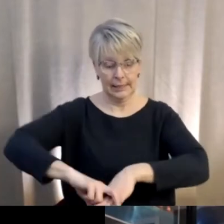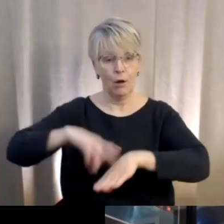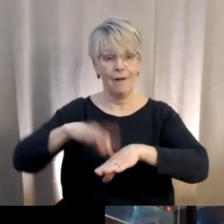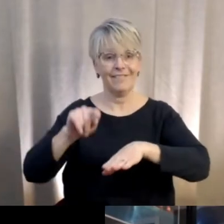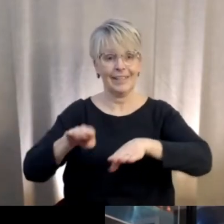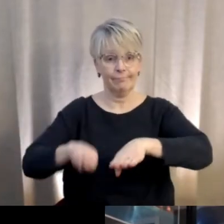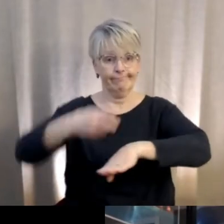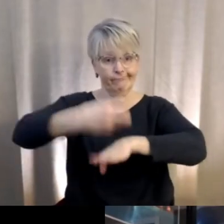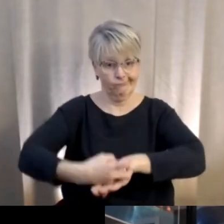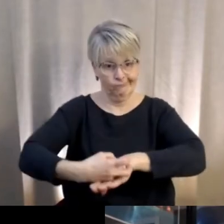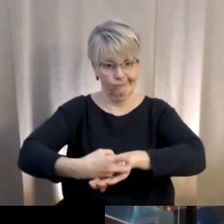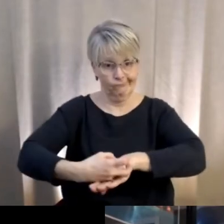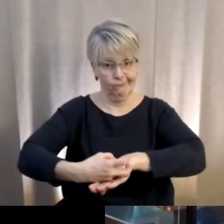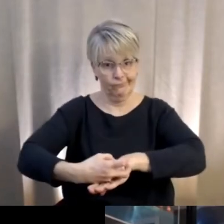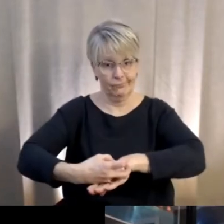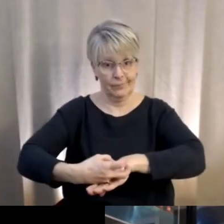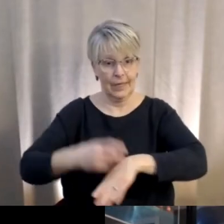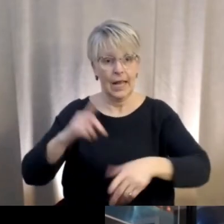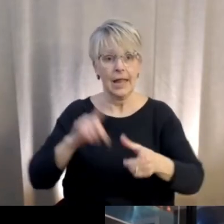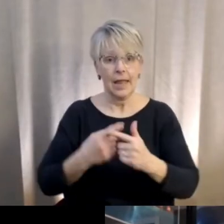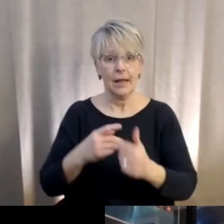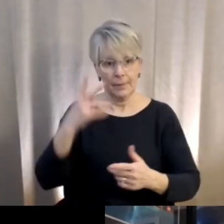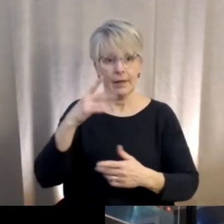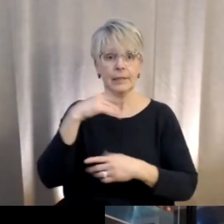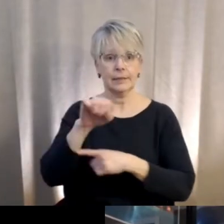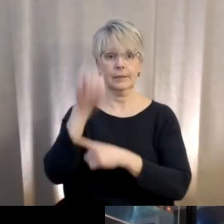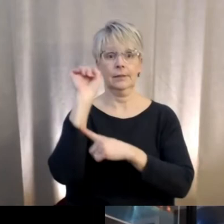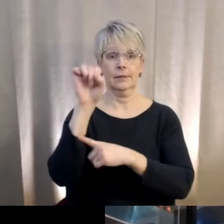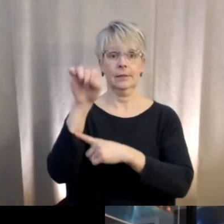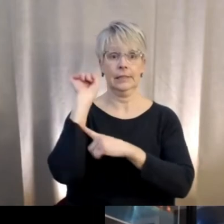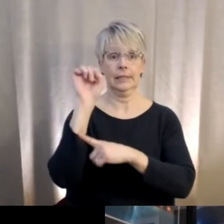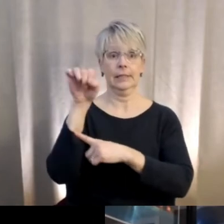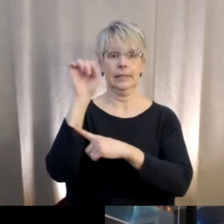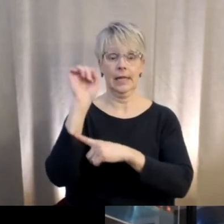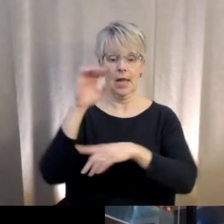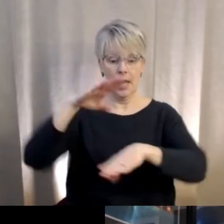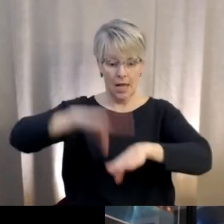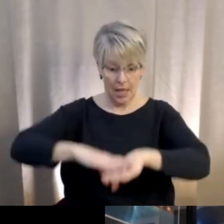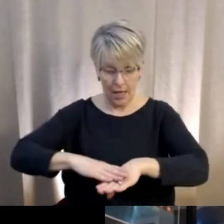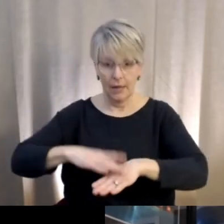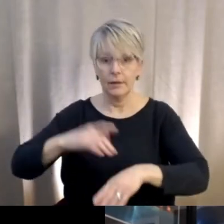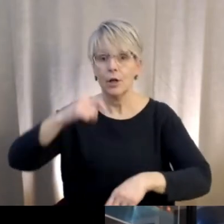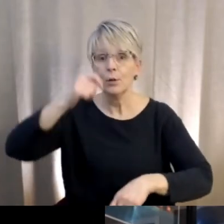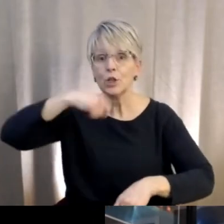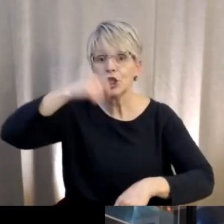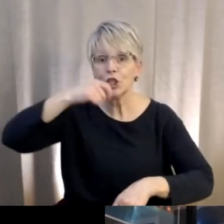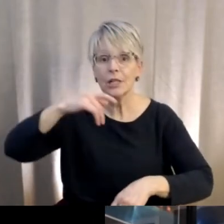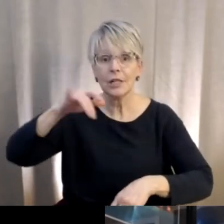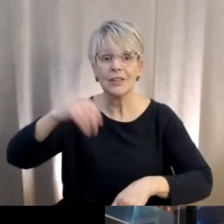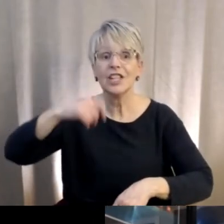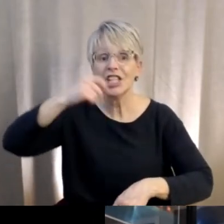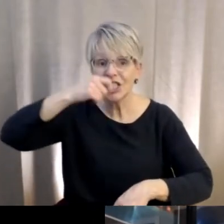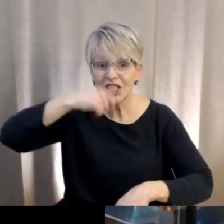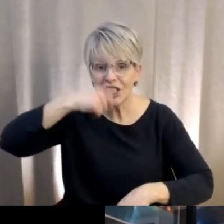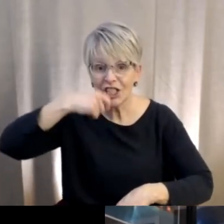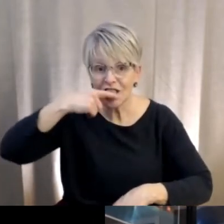can minimize the like tics like this. So obviously you wouldn't think of it, but if you're brushing your teeth and you have a like